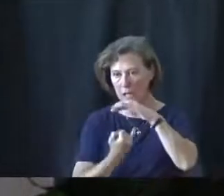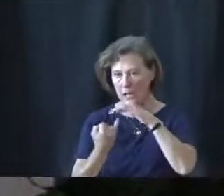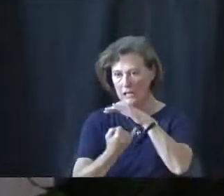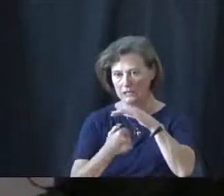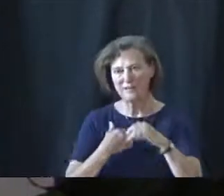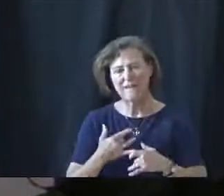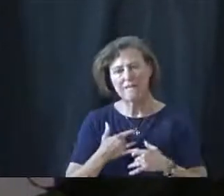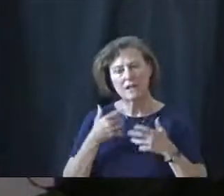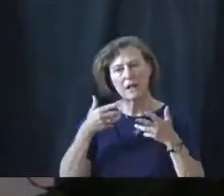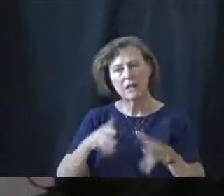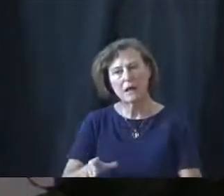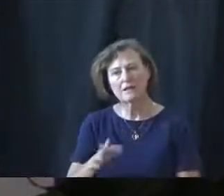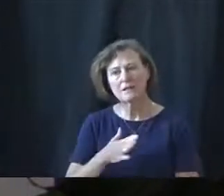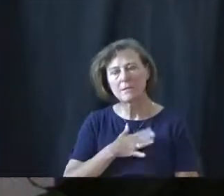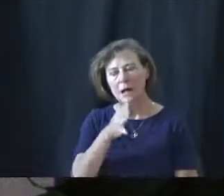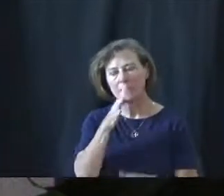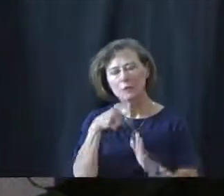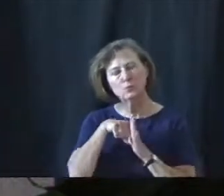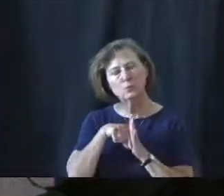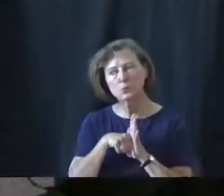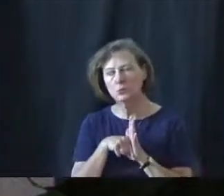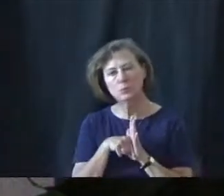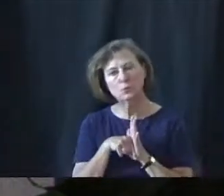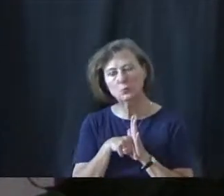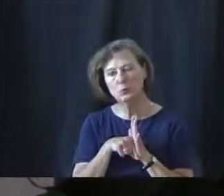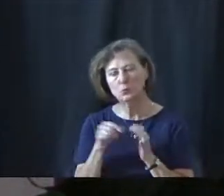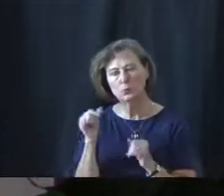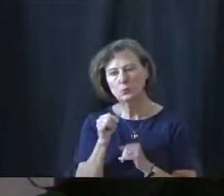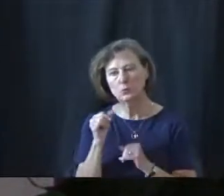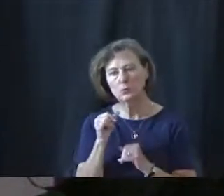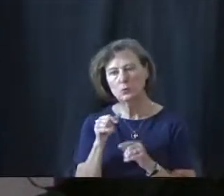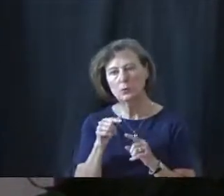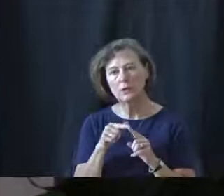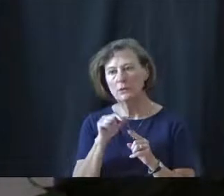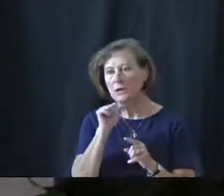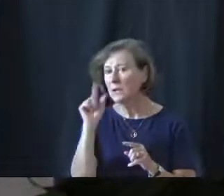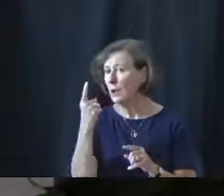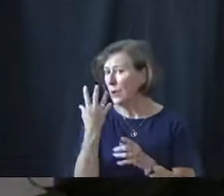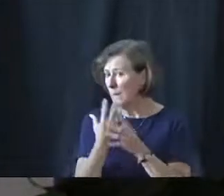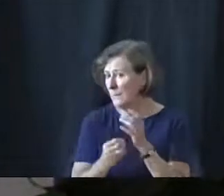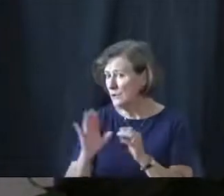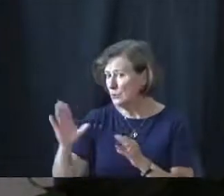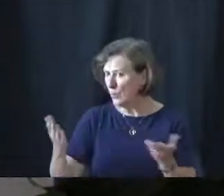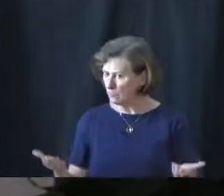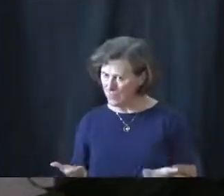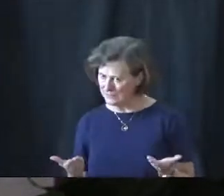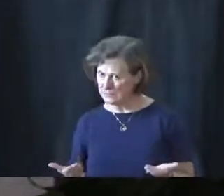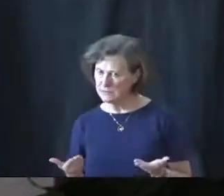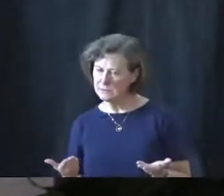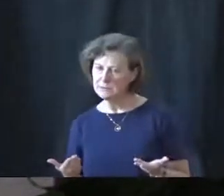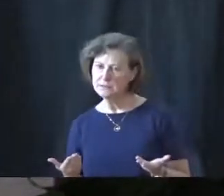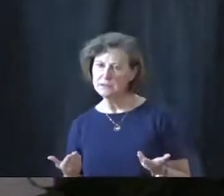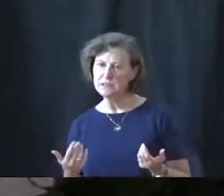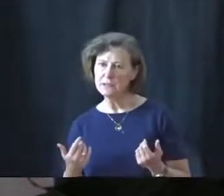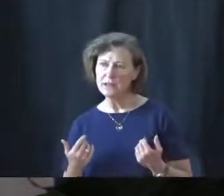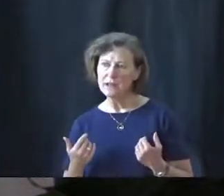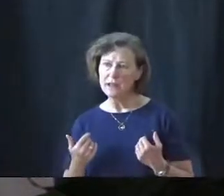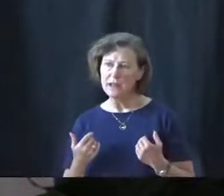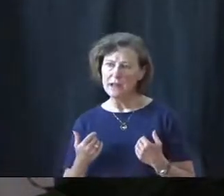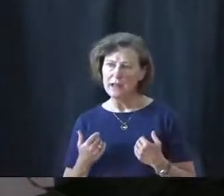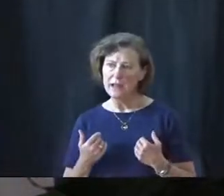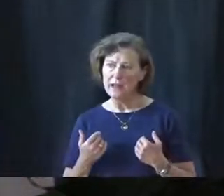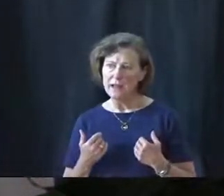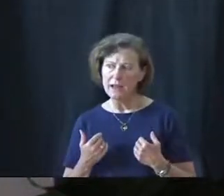mother deeply. But not only missing her presence, but having some of the same